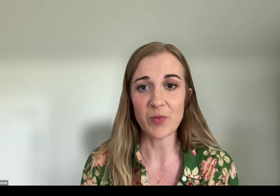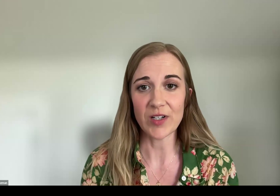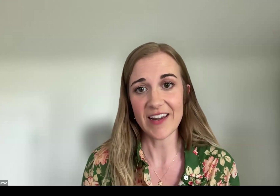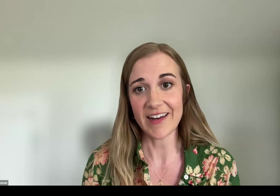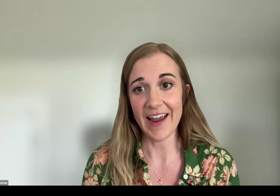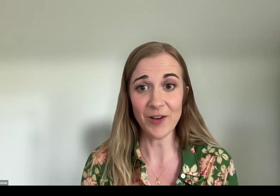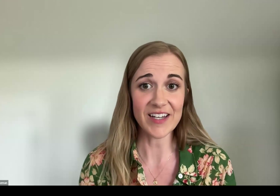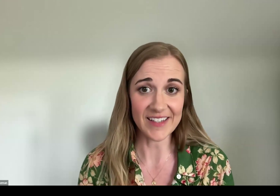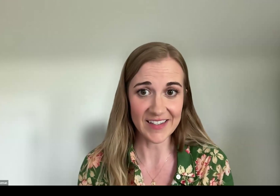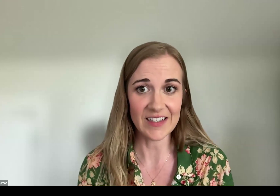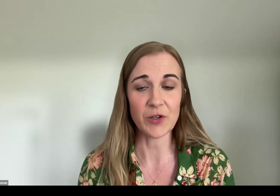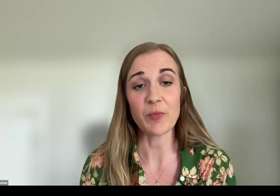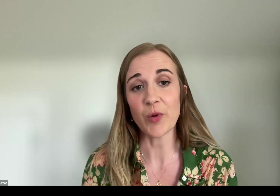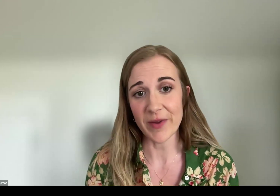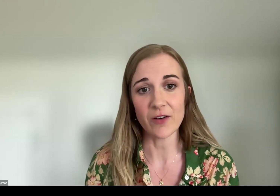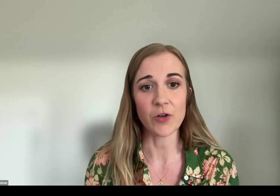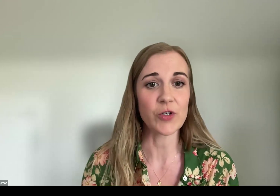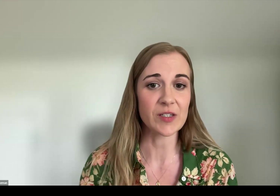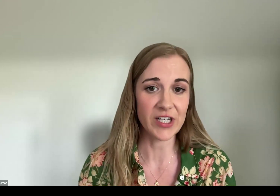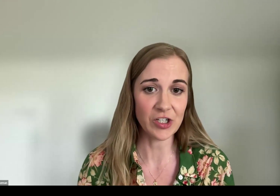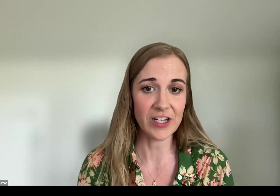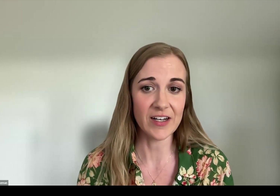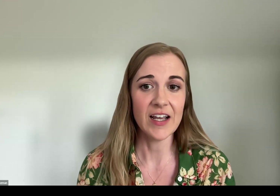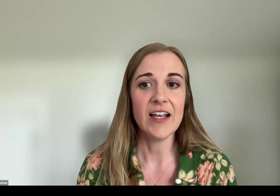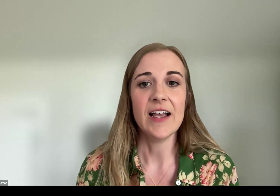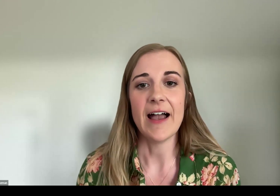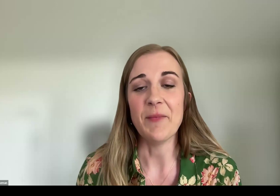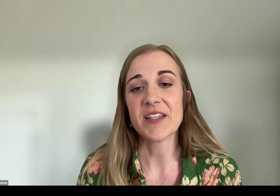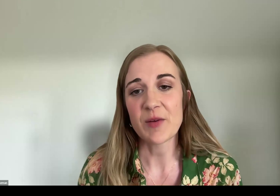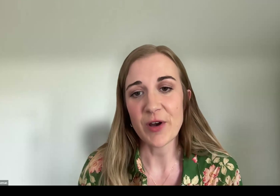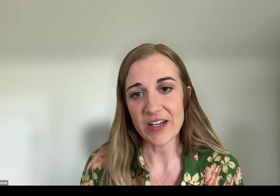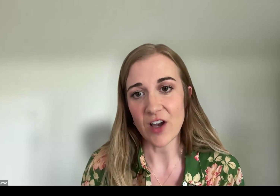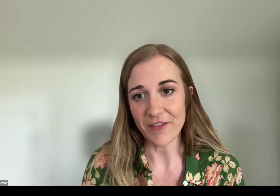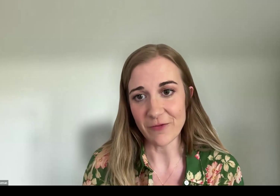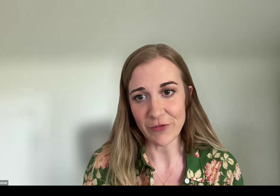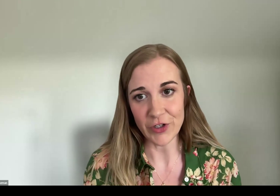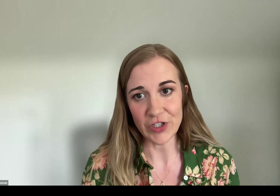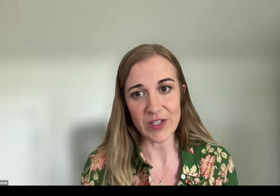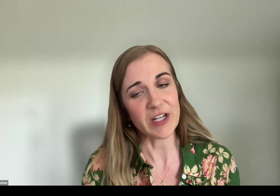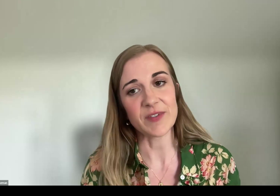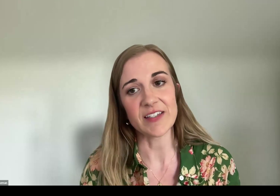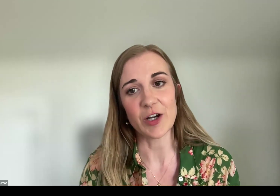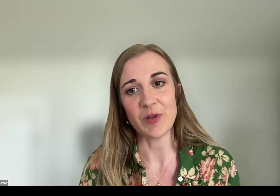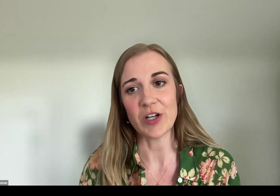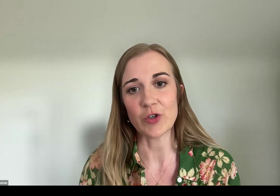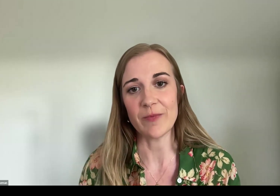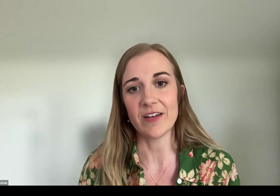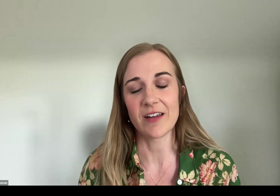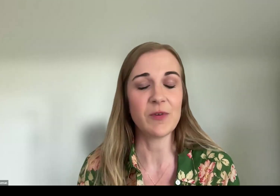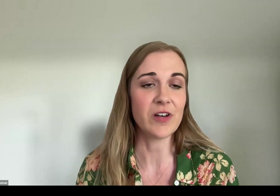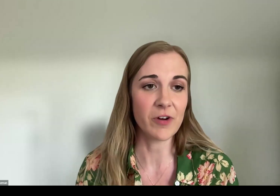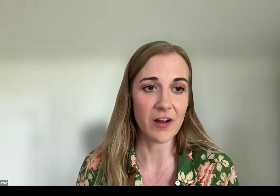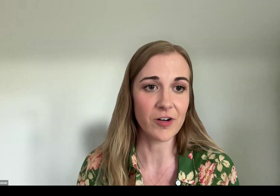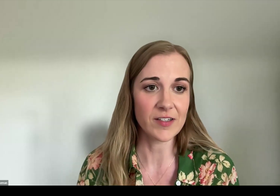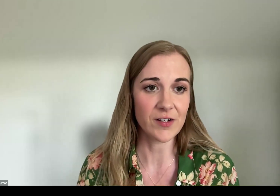include supports like housing assistance or employment or transportation. This component is often referred to sometimes as therapeutic treatment